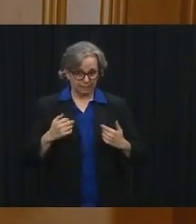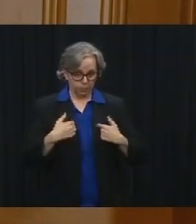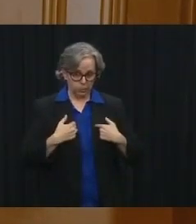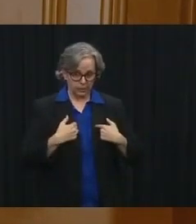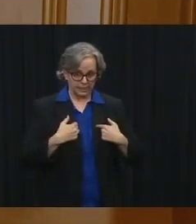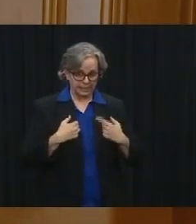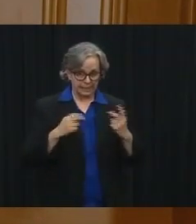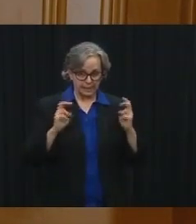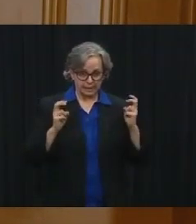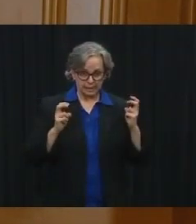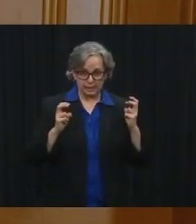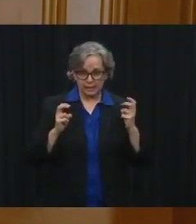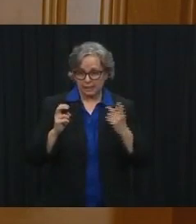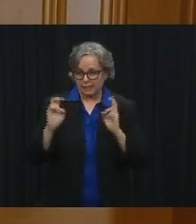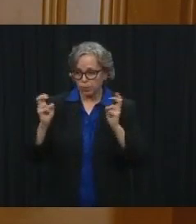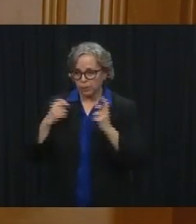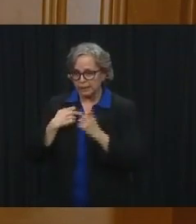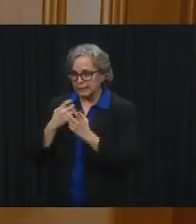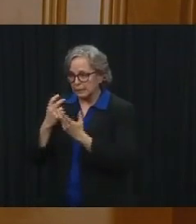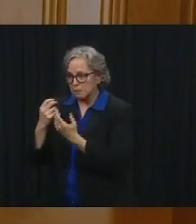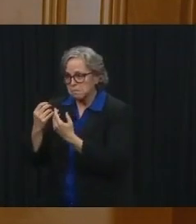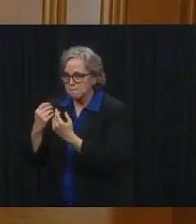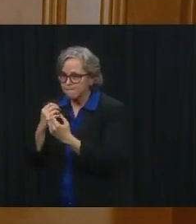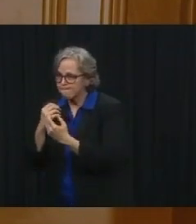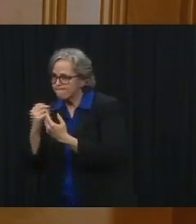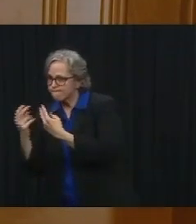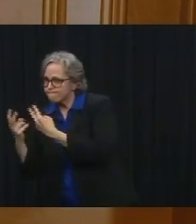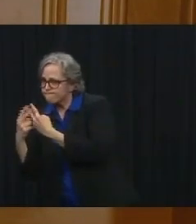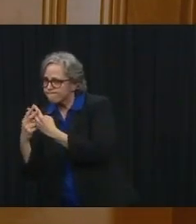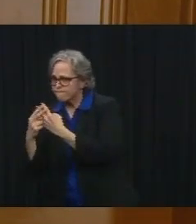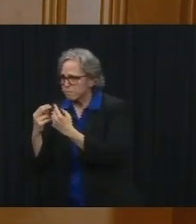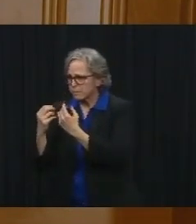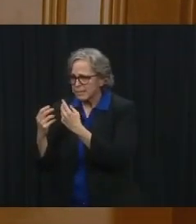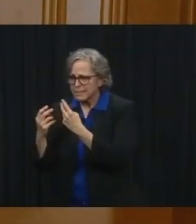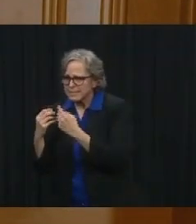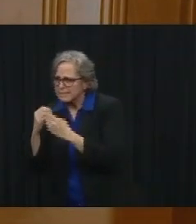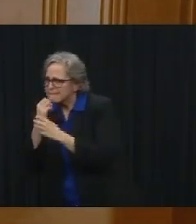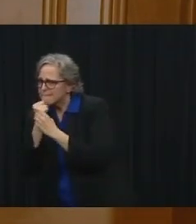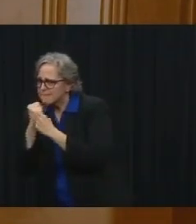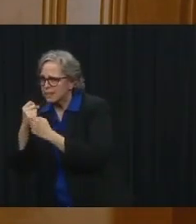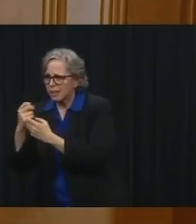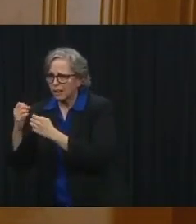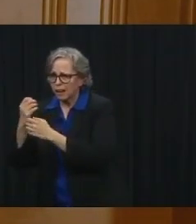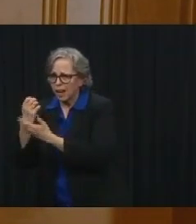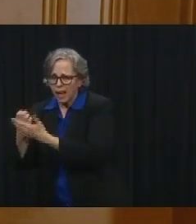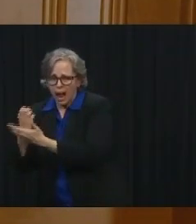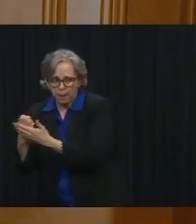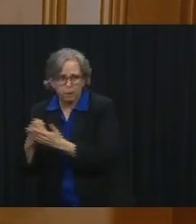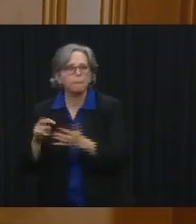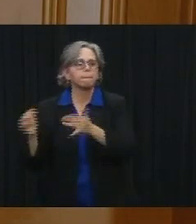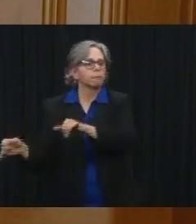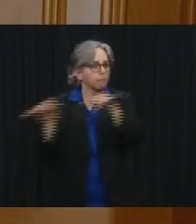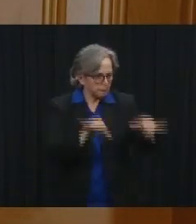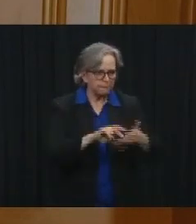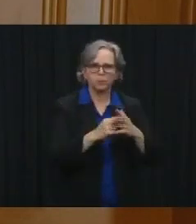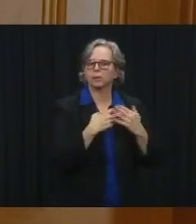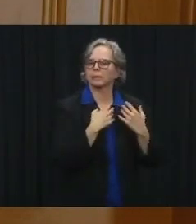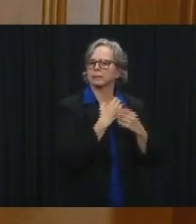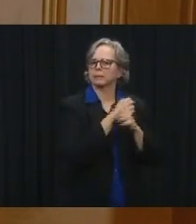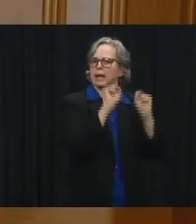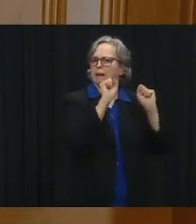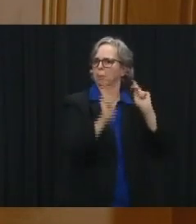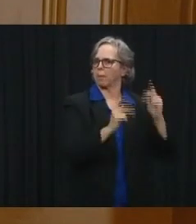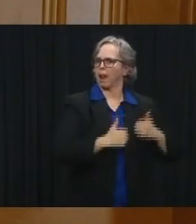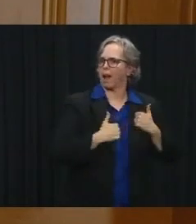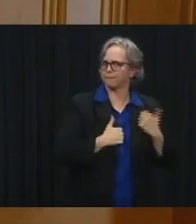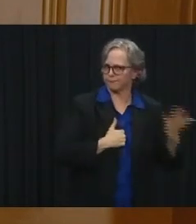by first saving lives. And we have to do it, and we have to do it in that order. If